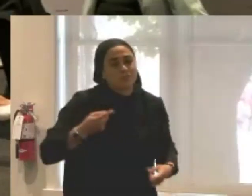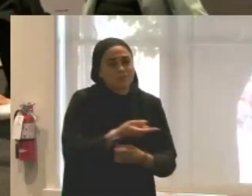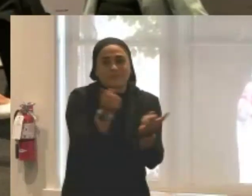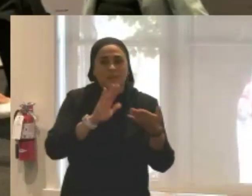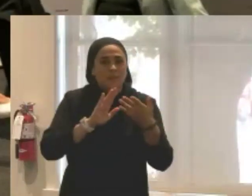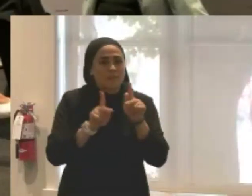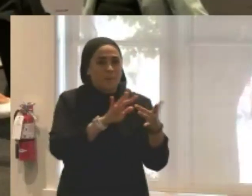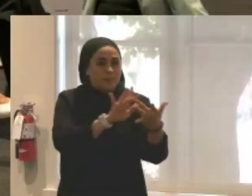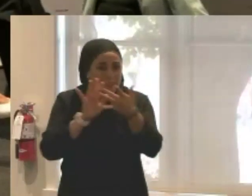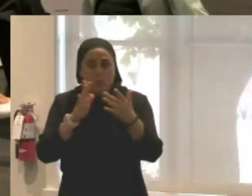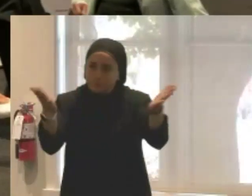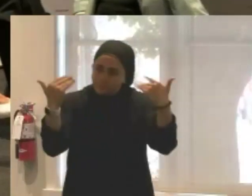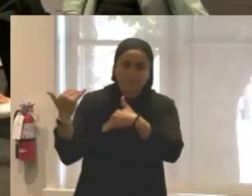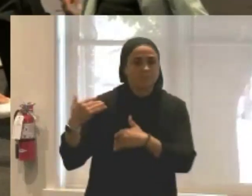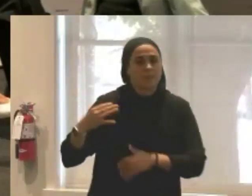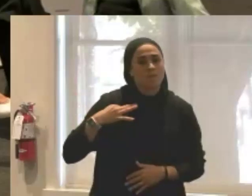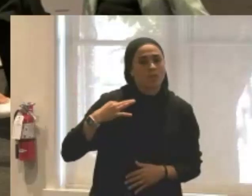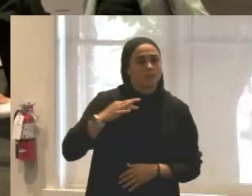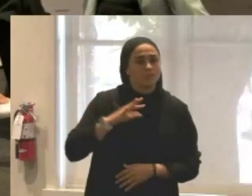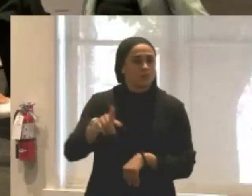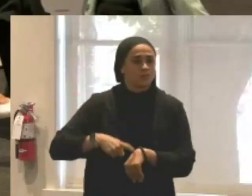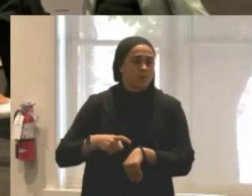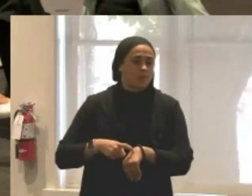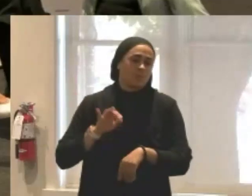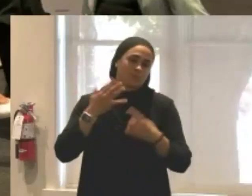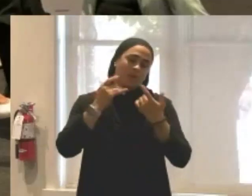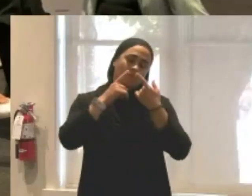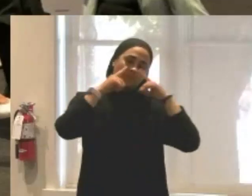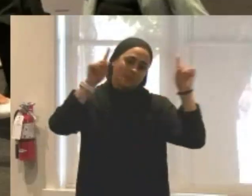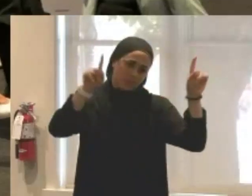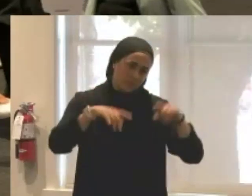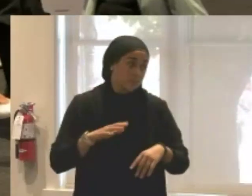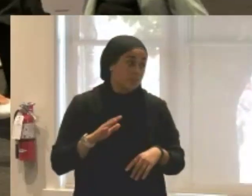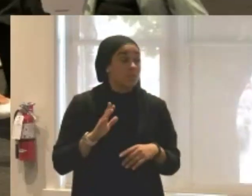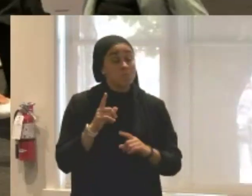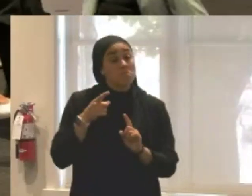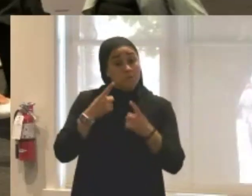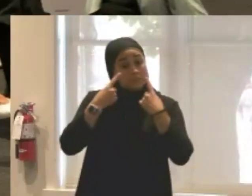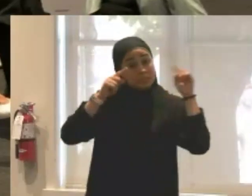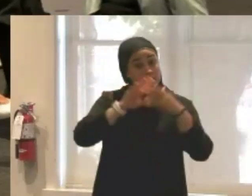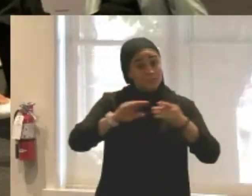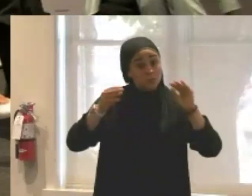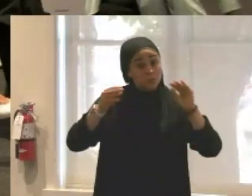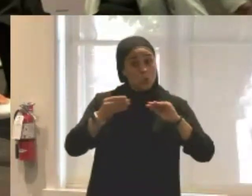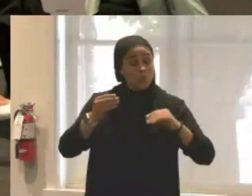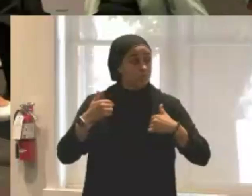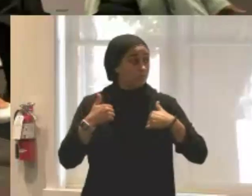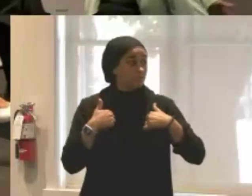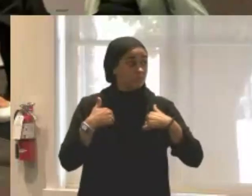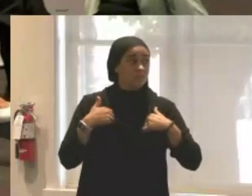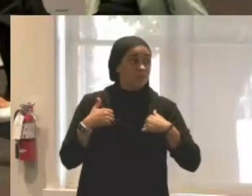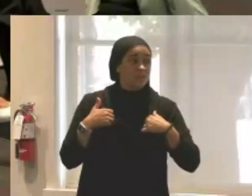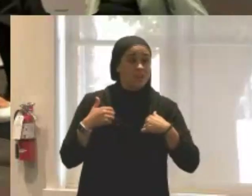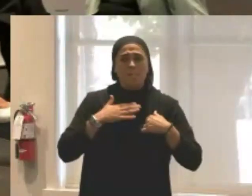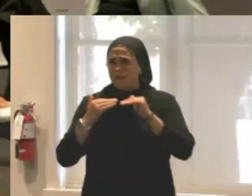we make sure community needs are being met. In terms of a success story, I think for us at the Youth Network, and Tenzin, my colleague, can back me